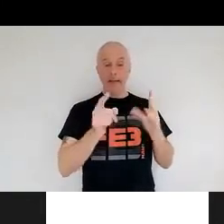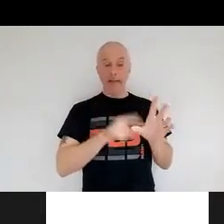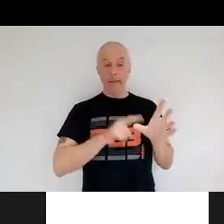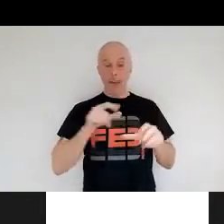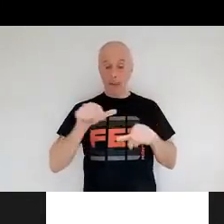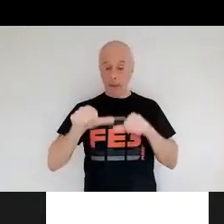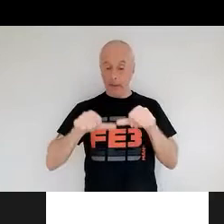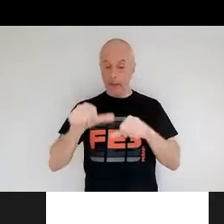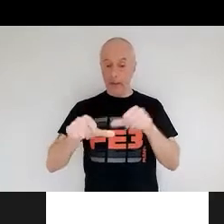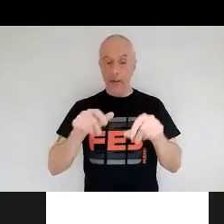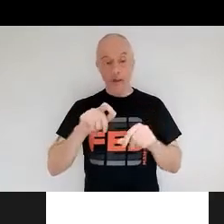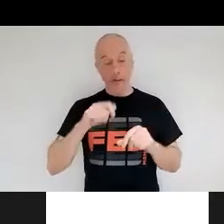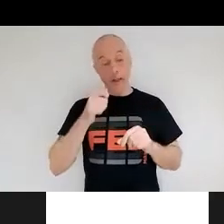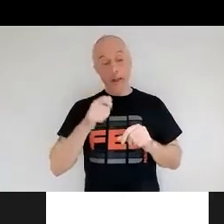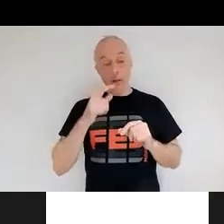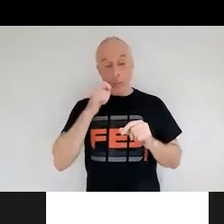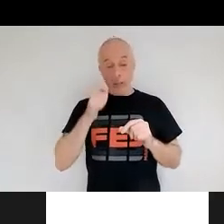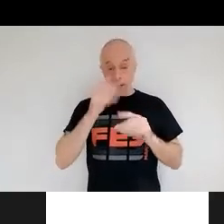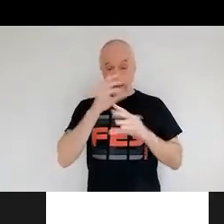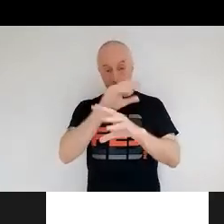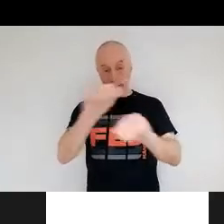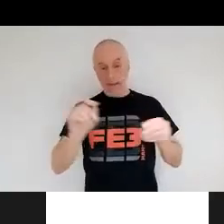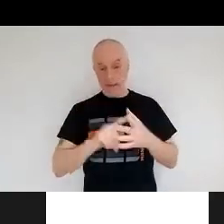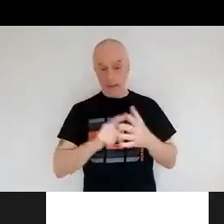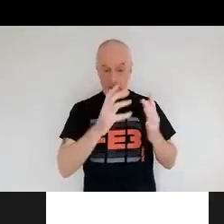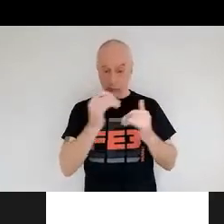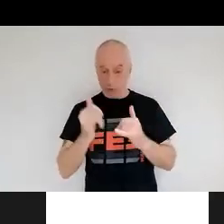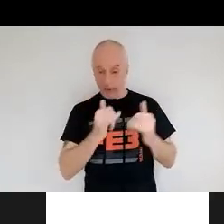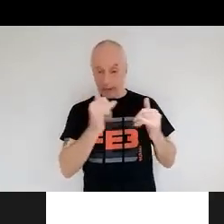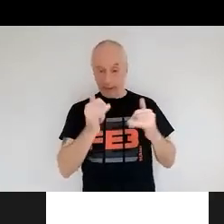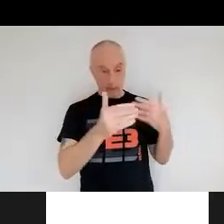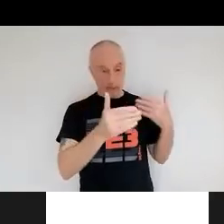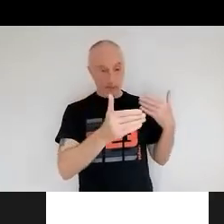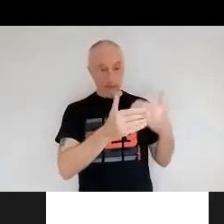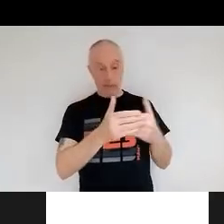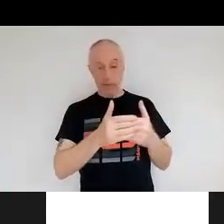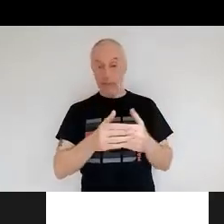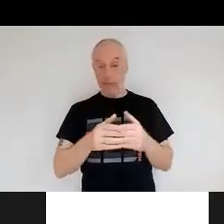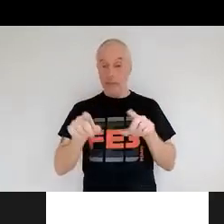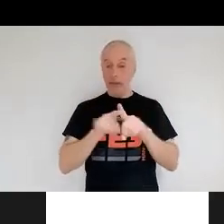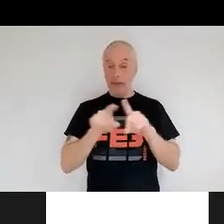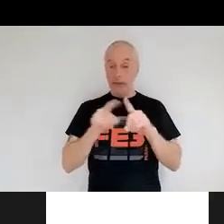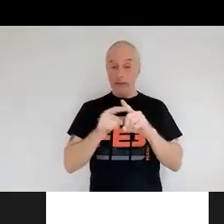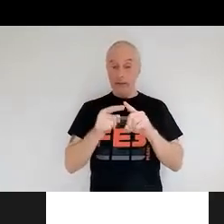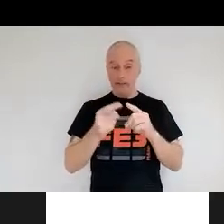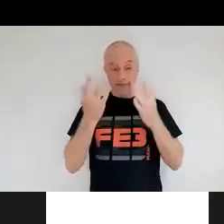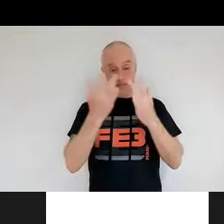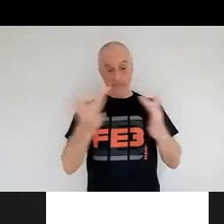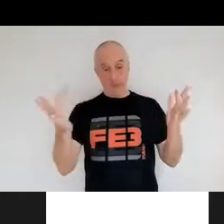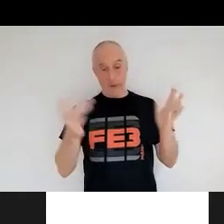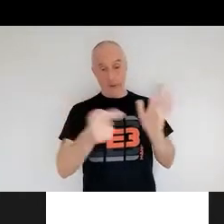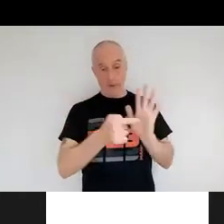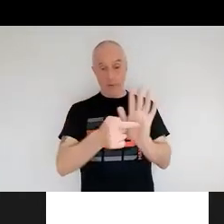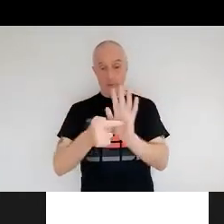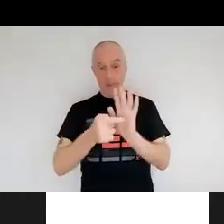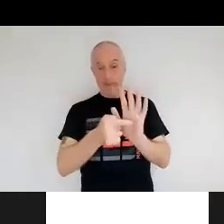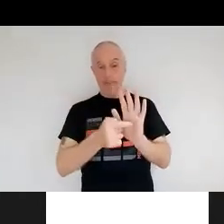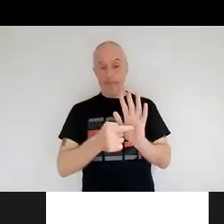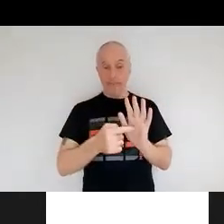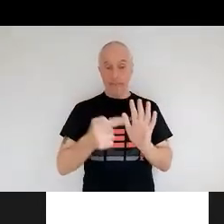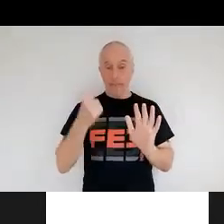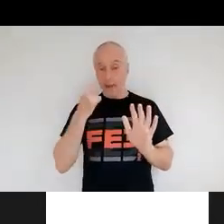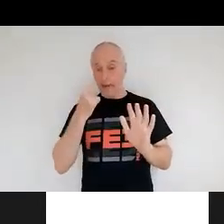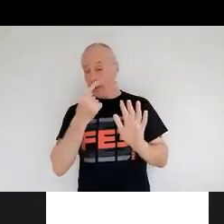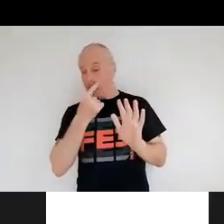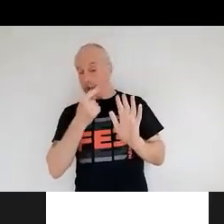operational trials that we've undertaken as part of the program, and then I'll lay out some of the key bodies of evidence that we've